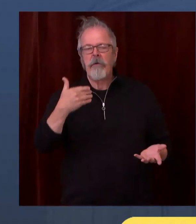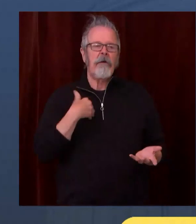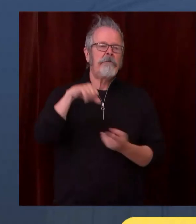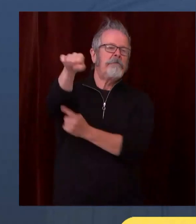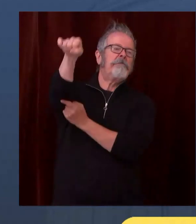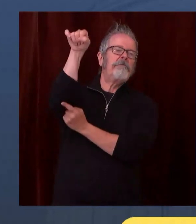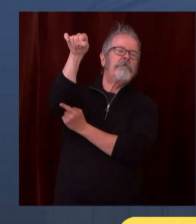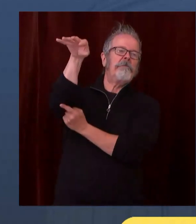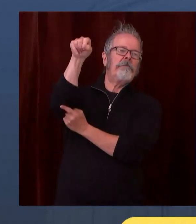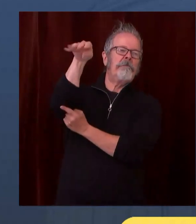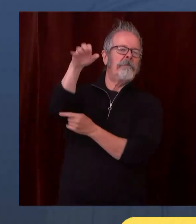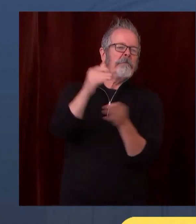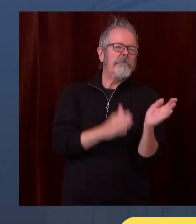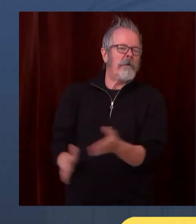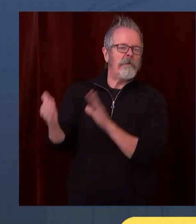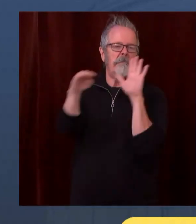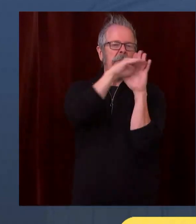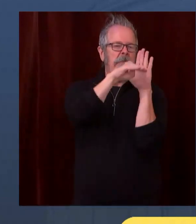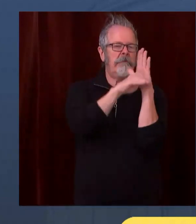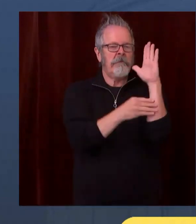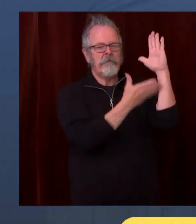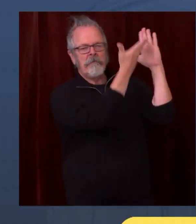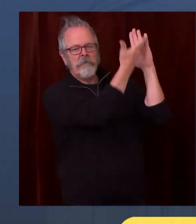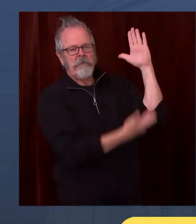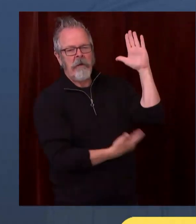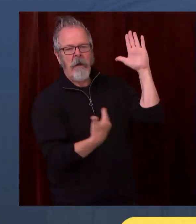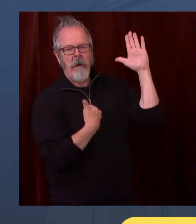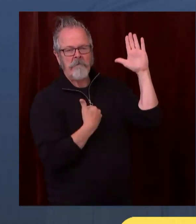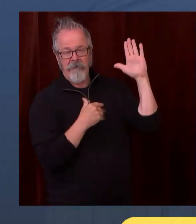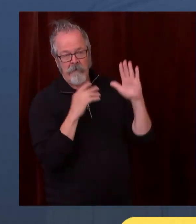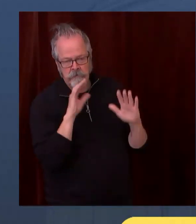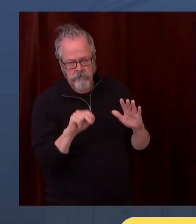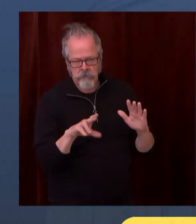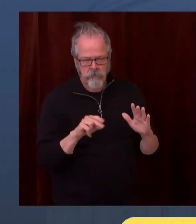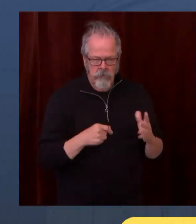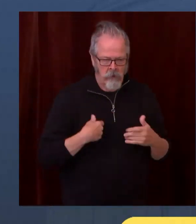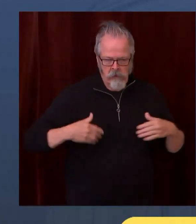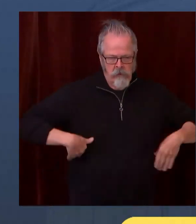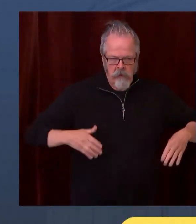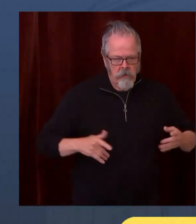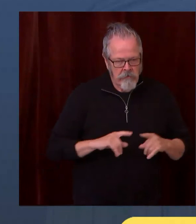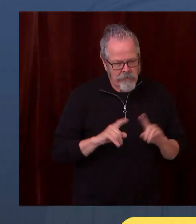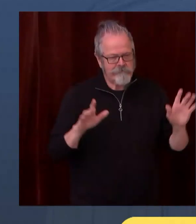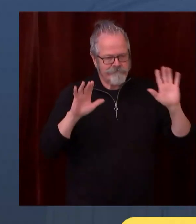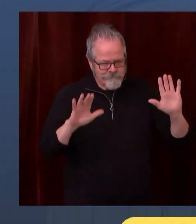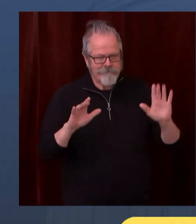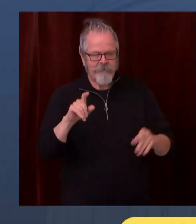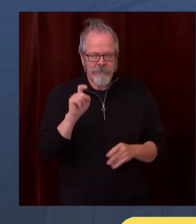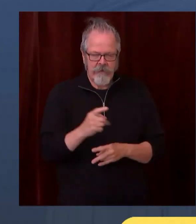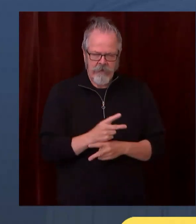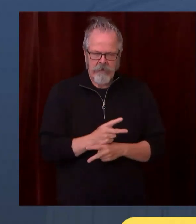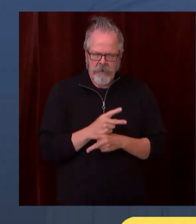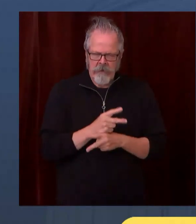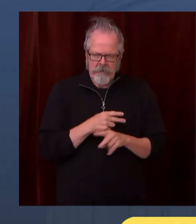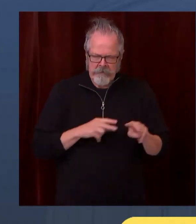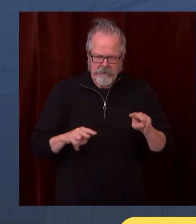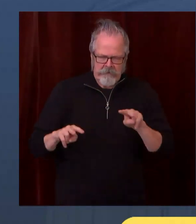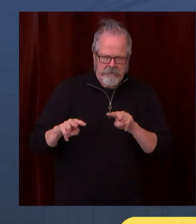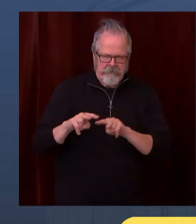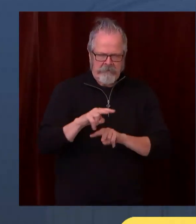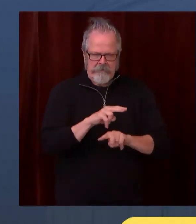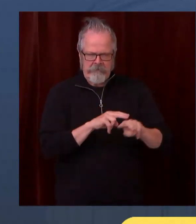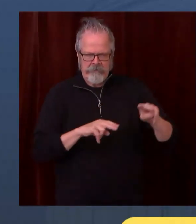hand, there is some relationship of counties that you have to look at. And if one county meets a